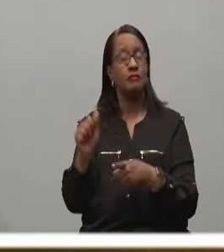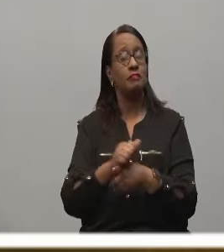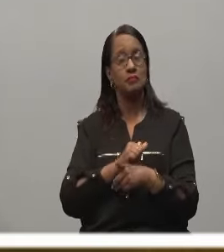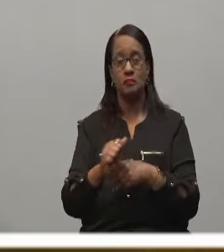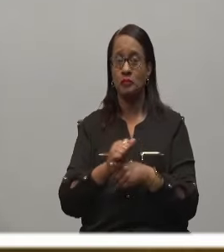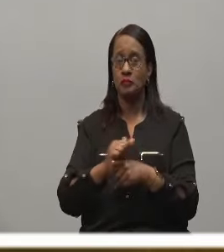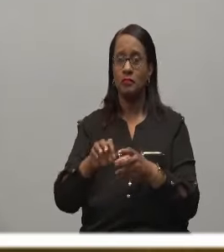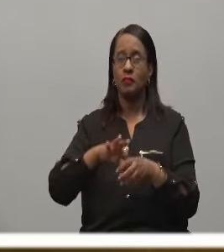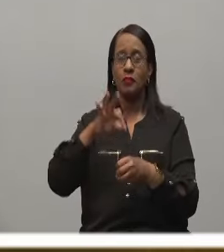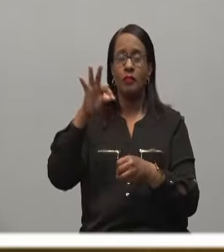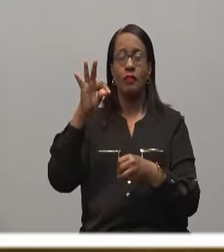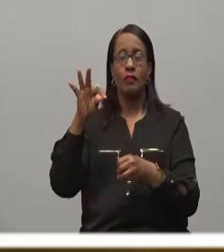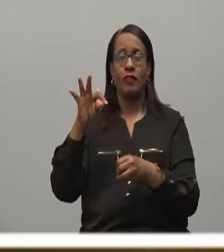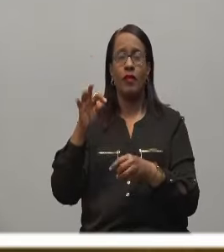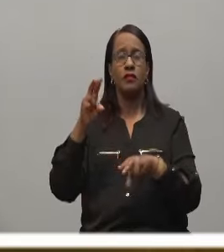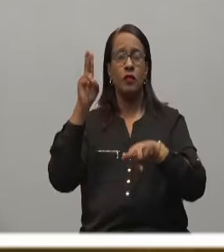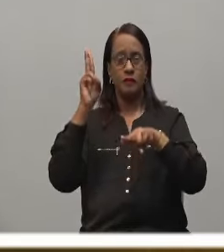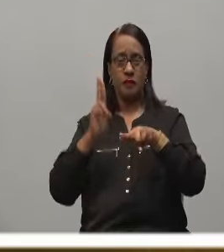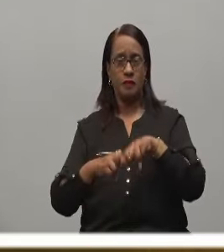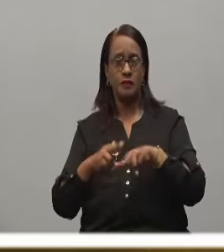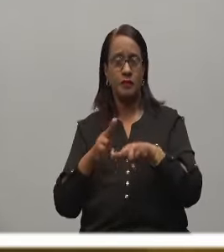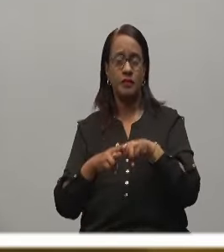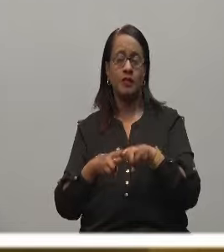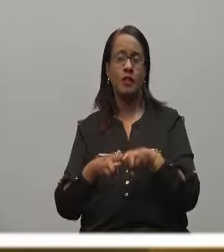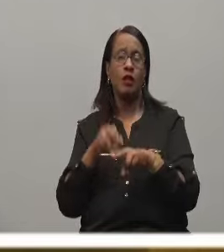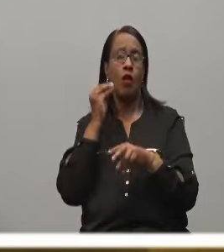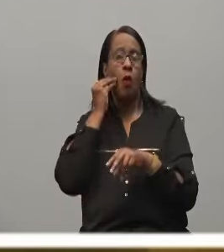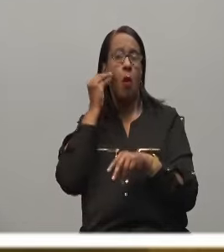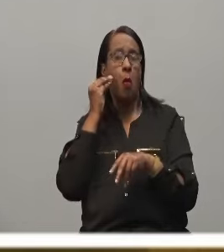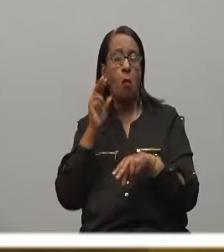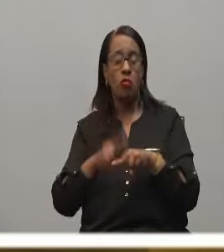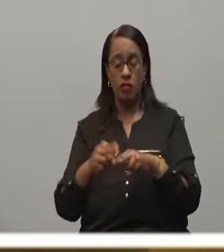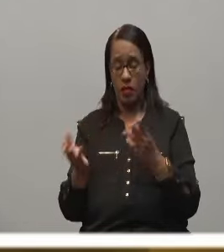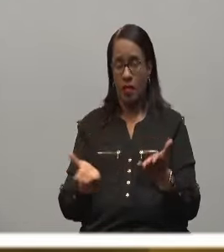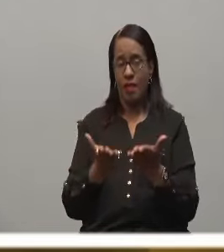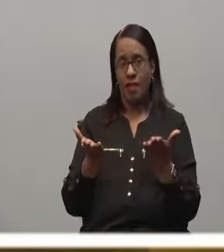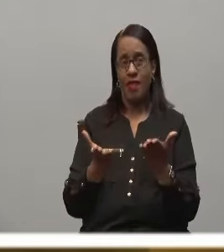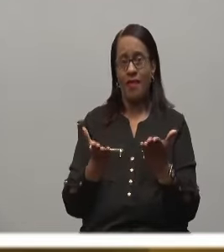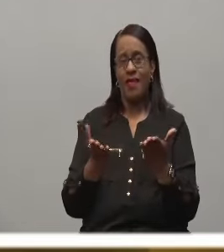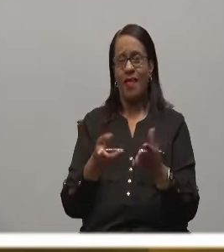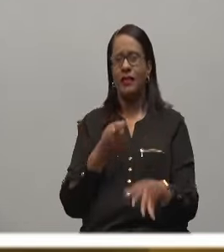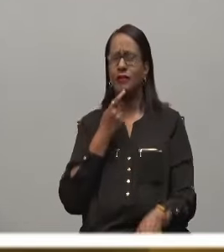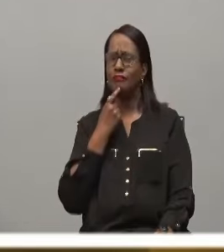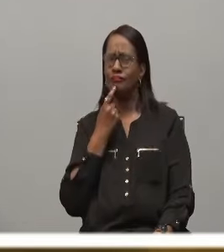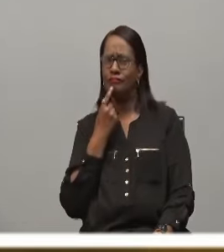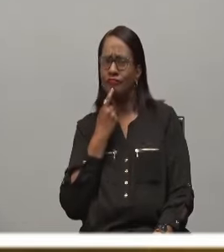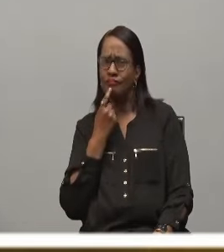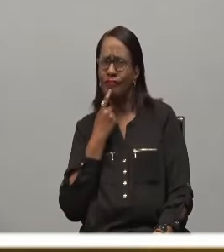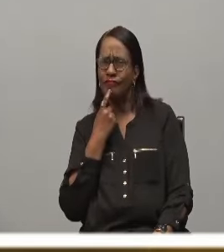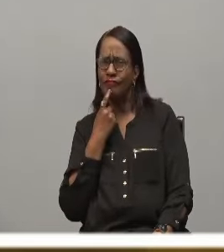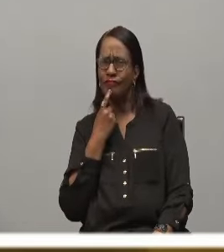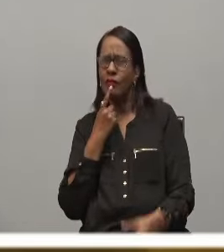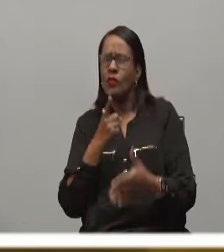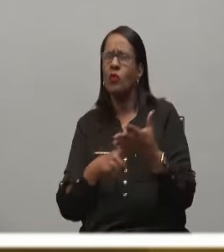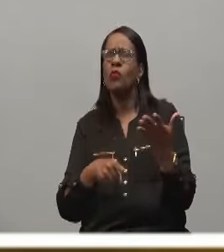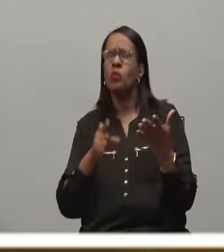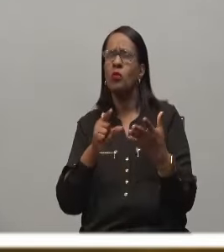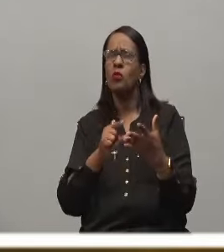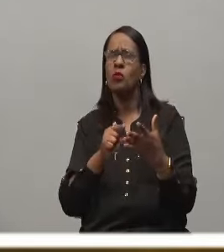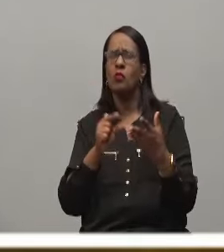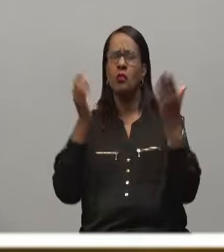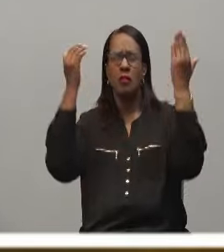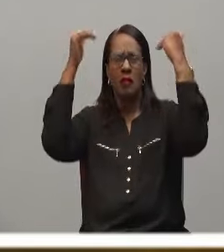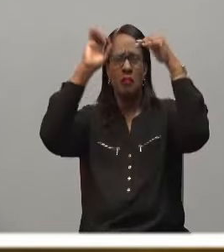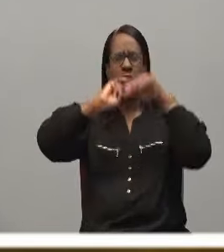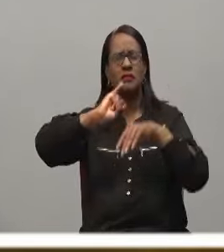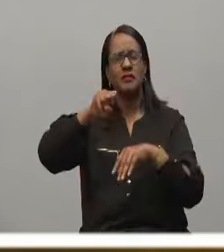So if you're sitting in your chair and say, well, I don't know what he's talking about, you know, I ain't getting no set of temptation yet for Lent, that's a good thing. It means that you haven't yet chosen